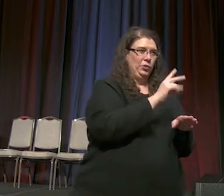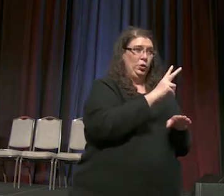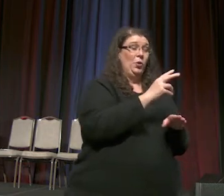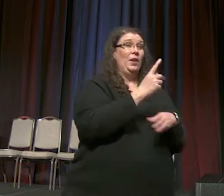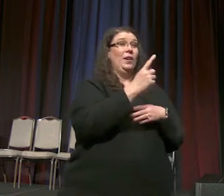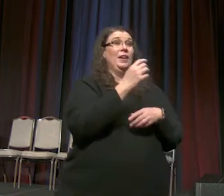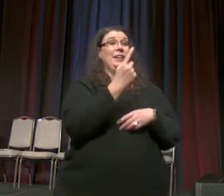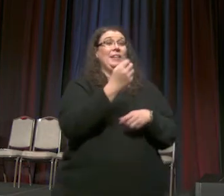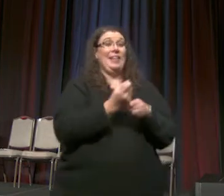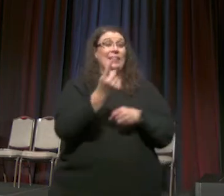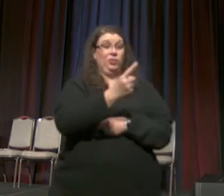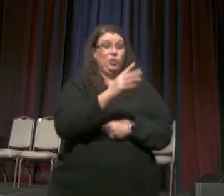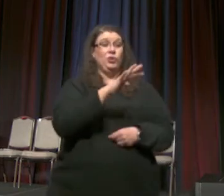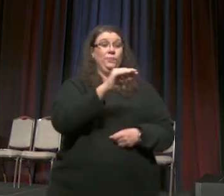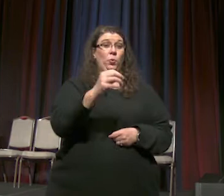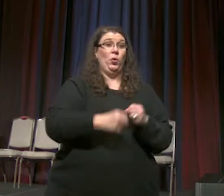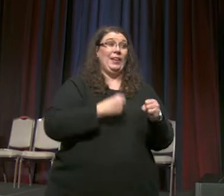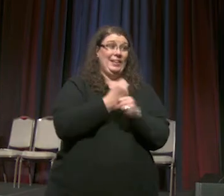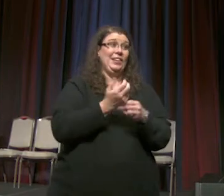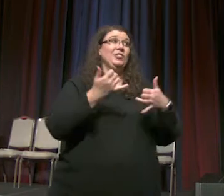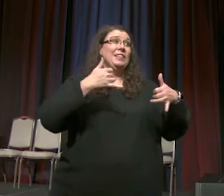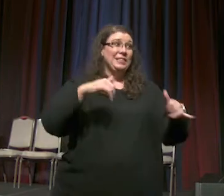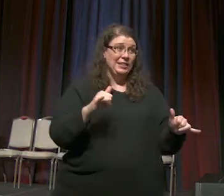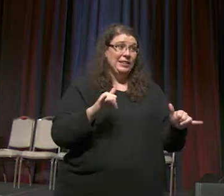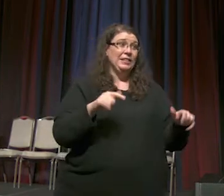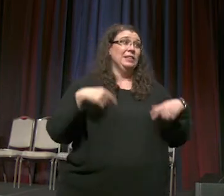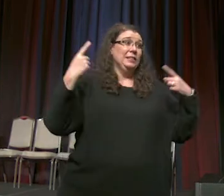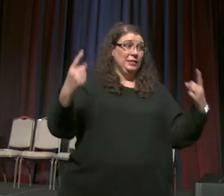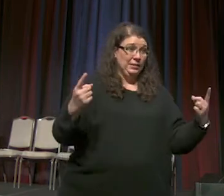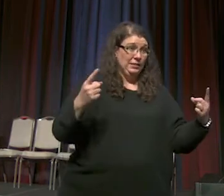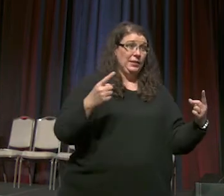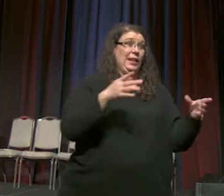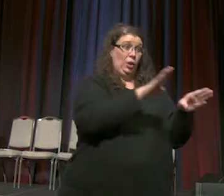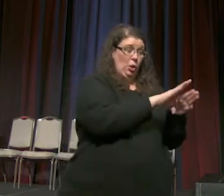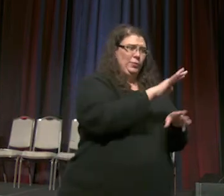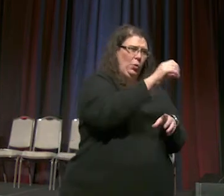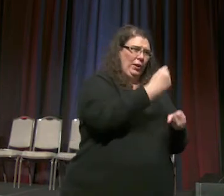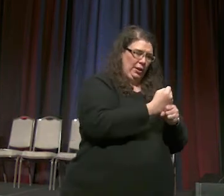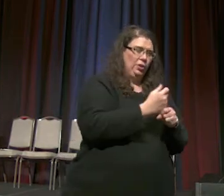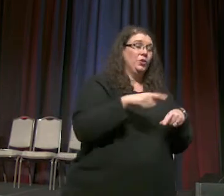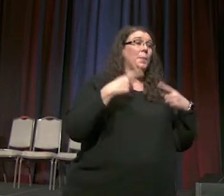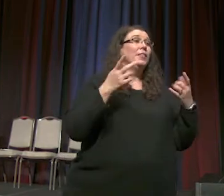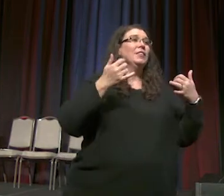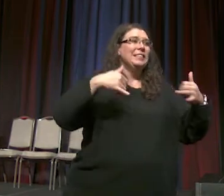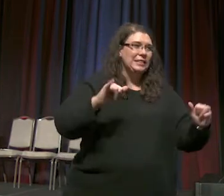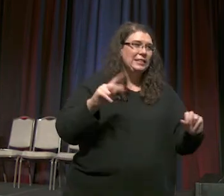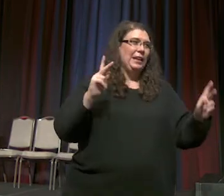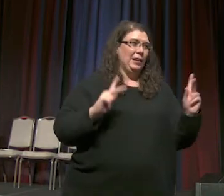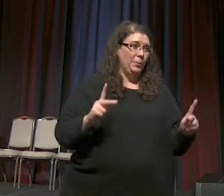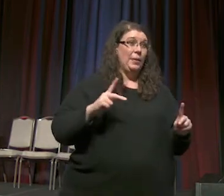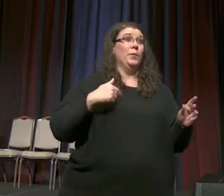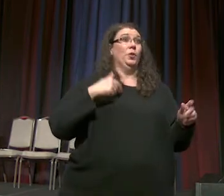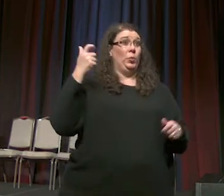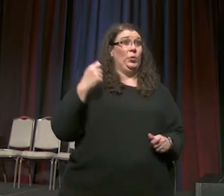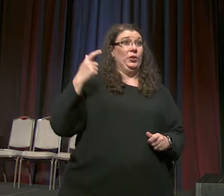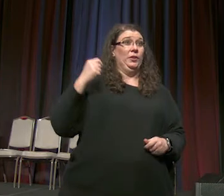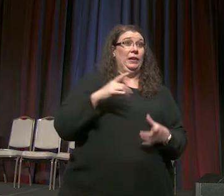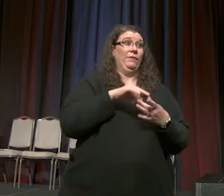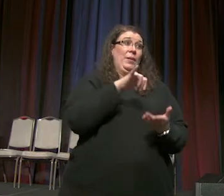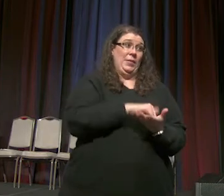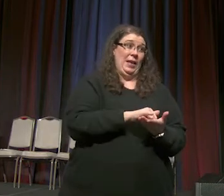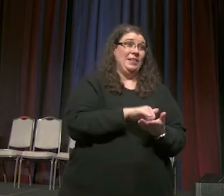been closed, and there are still clergy in active ministry with credit in that plan. Pre-82 will be